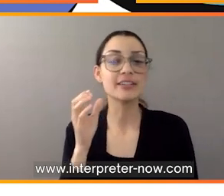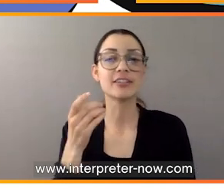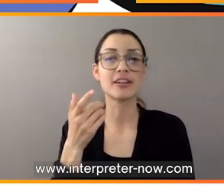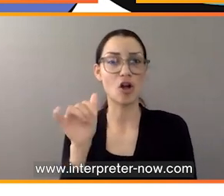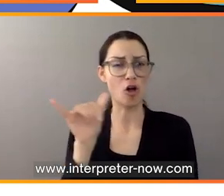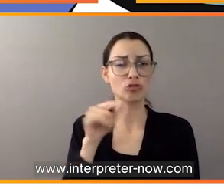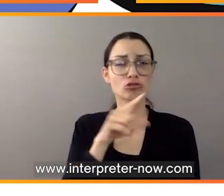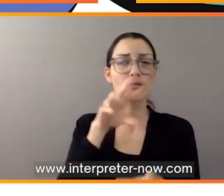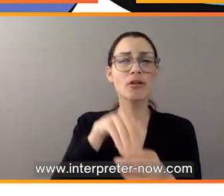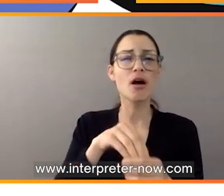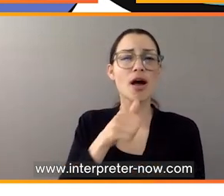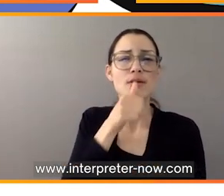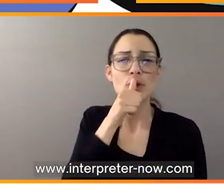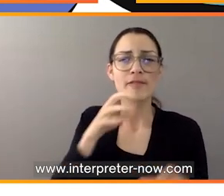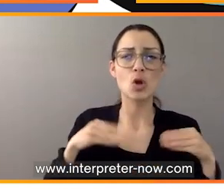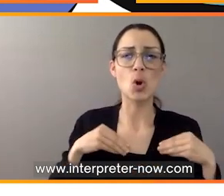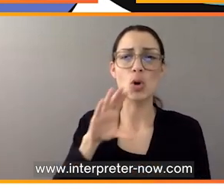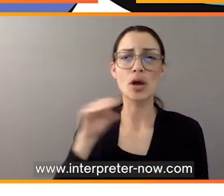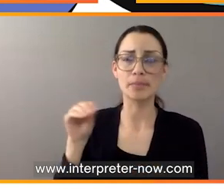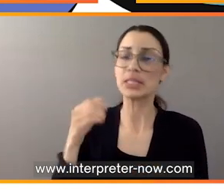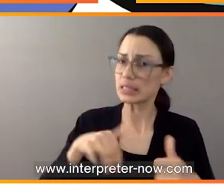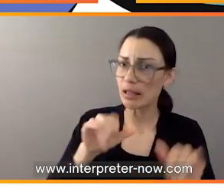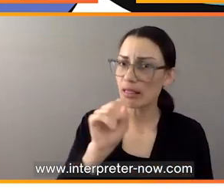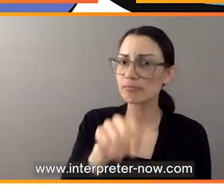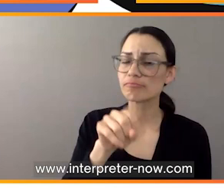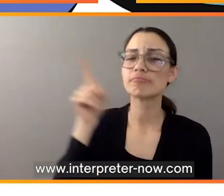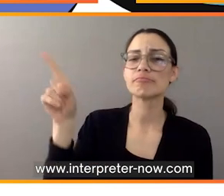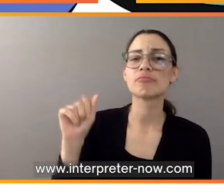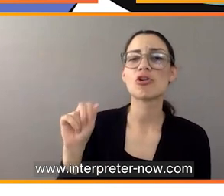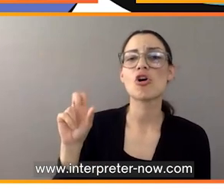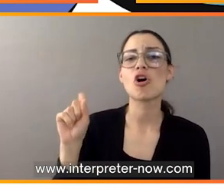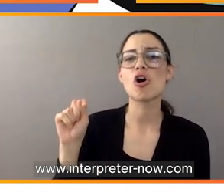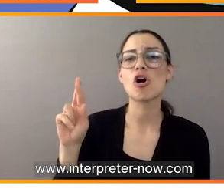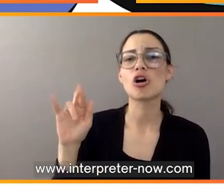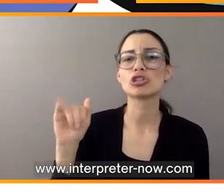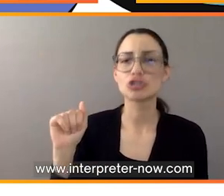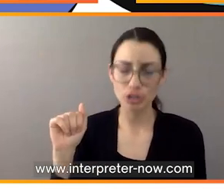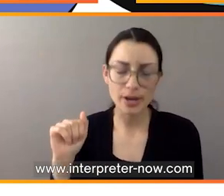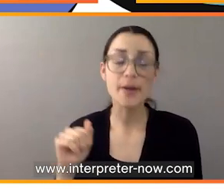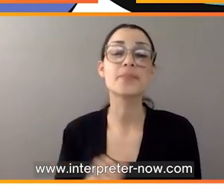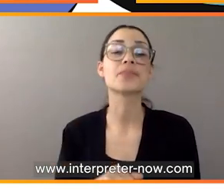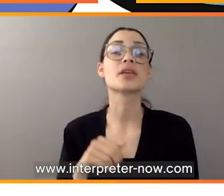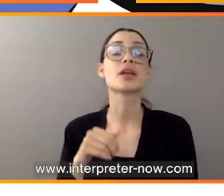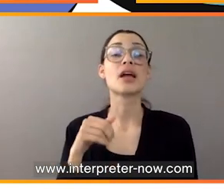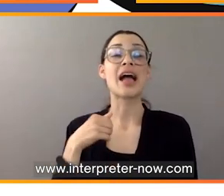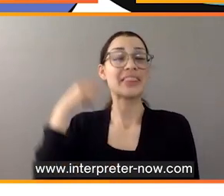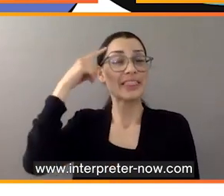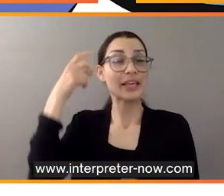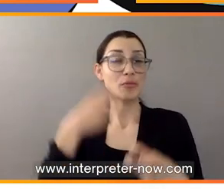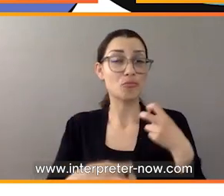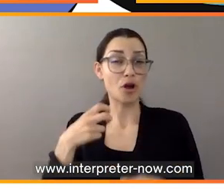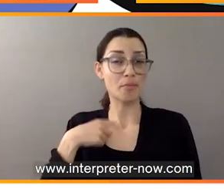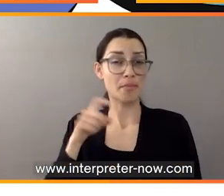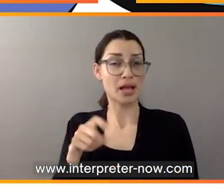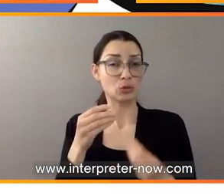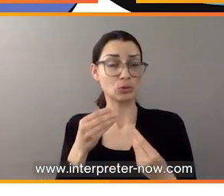company. And I think the problem to solve there was the CEO wanted to hire a new head of human resources, a professional, to